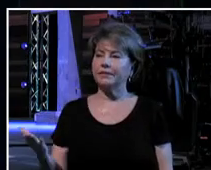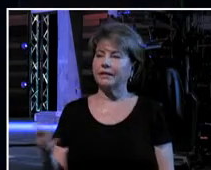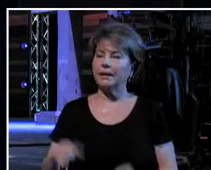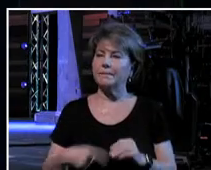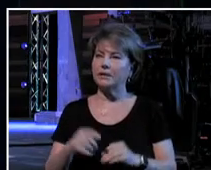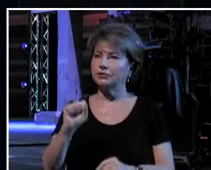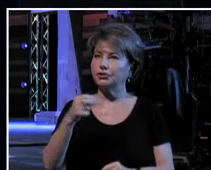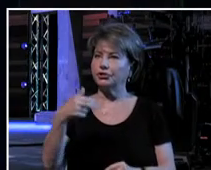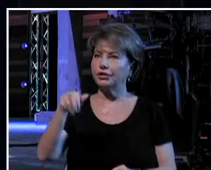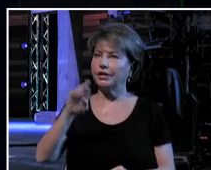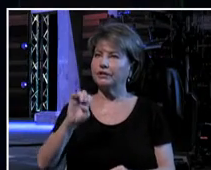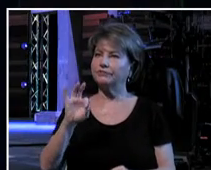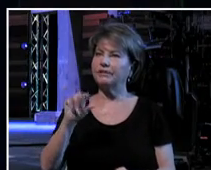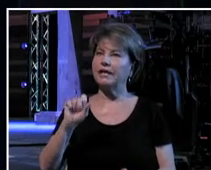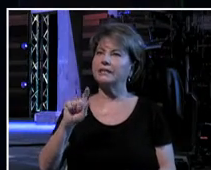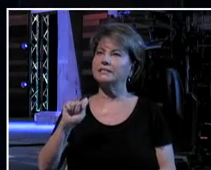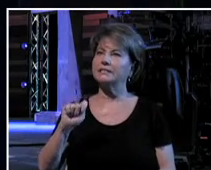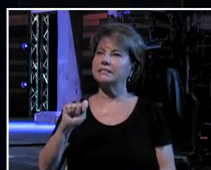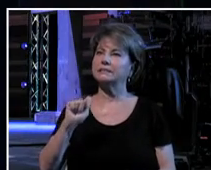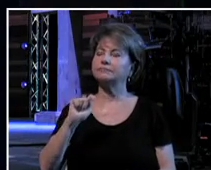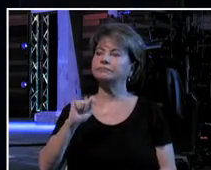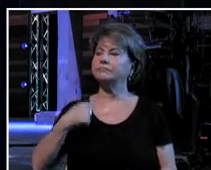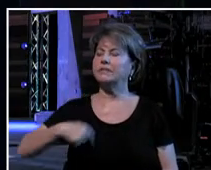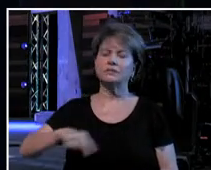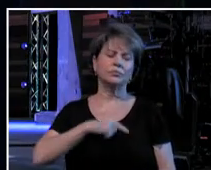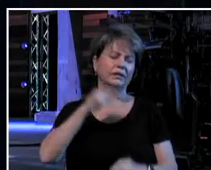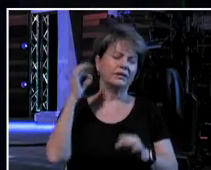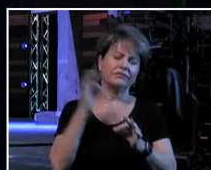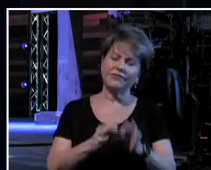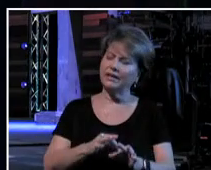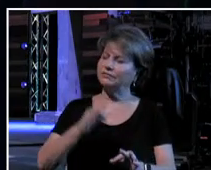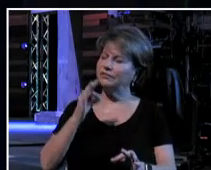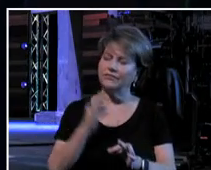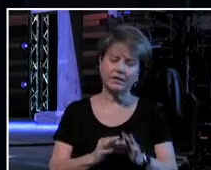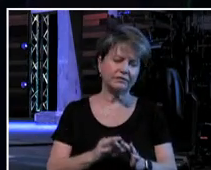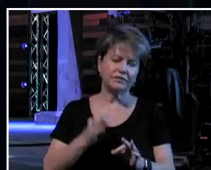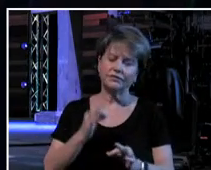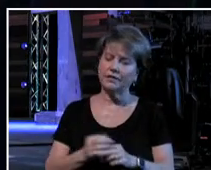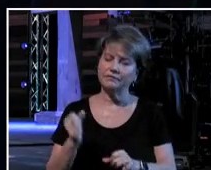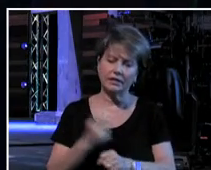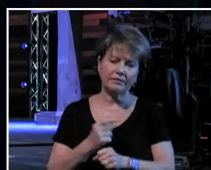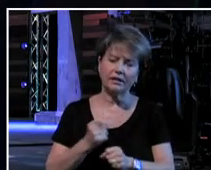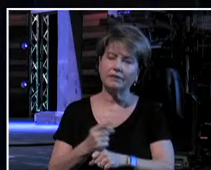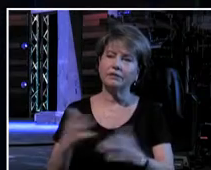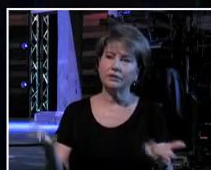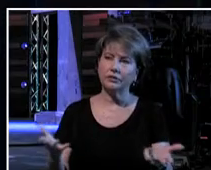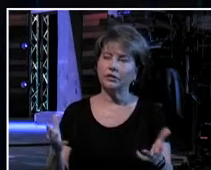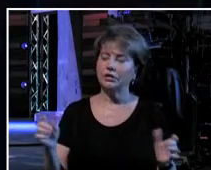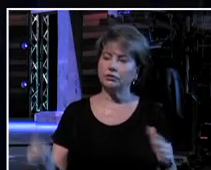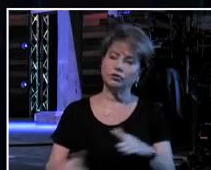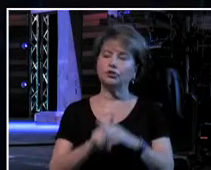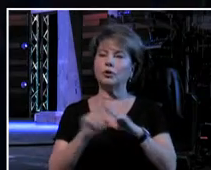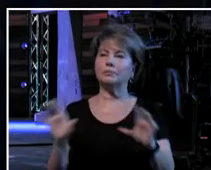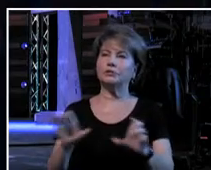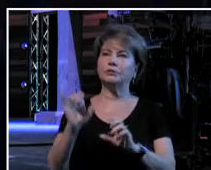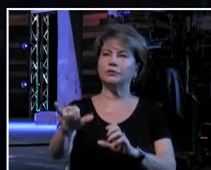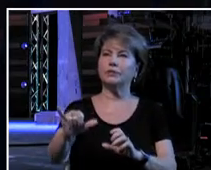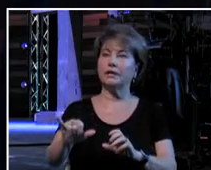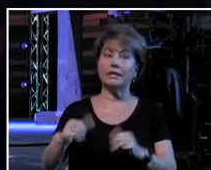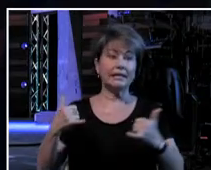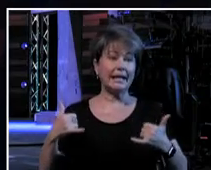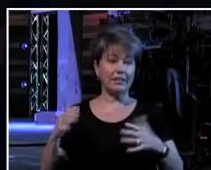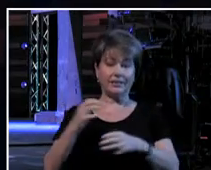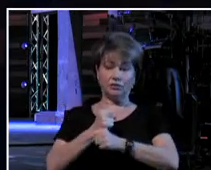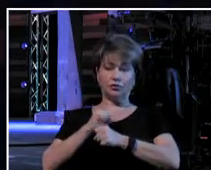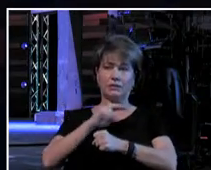ShareFest is as we and other churches have been faithful year in and year out to show up and to do this work, they have begun to trust